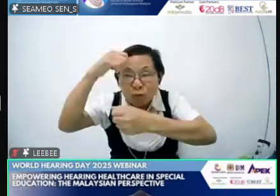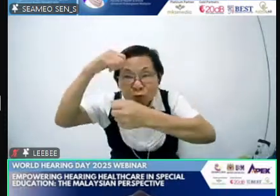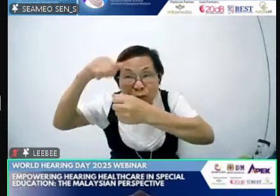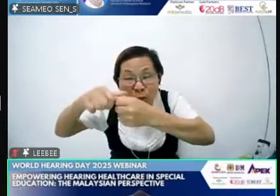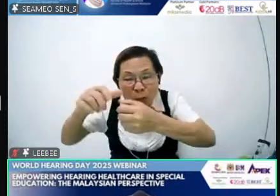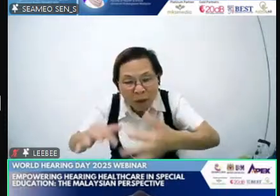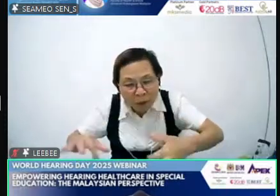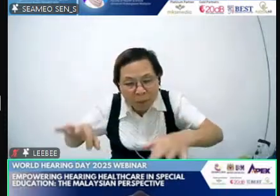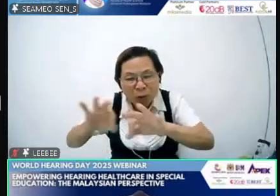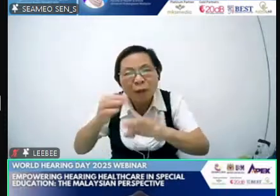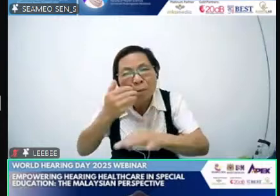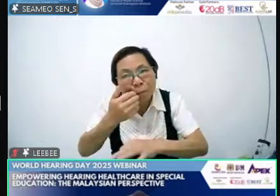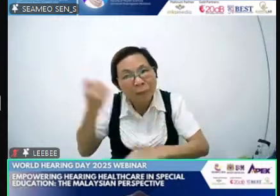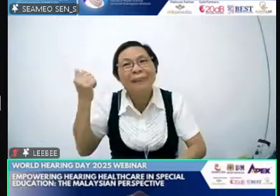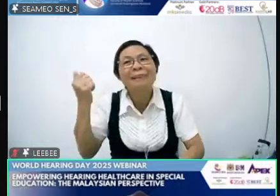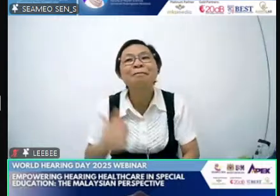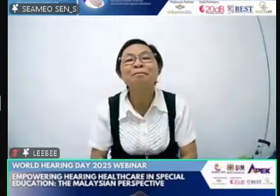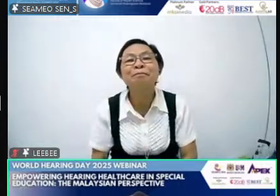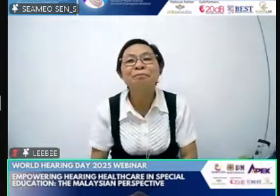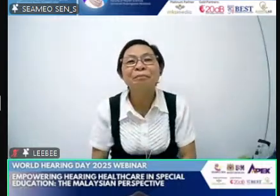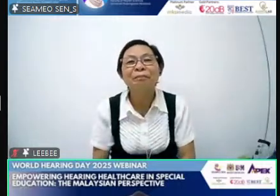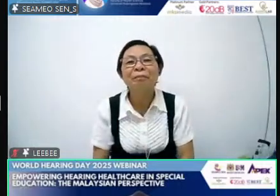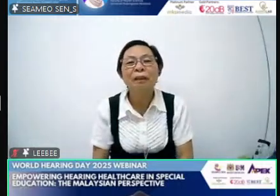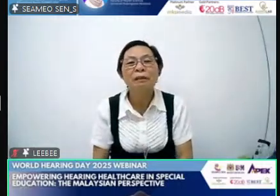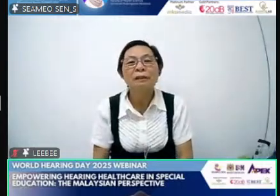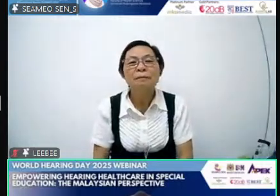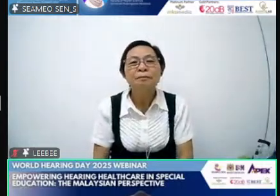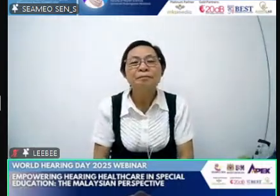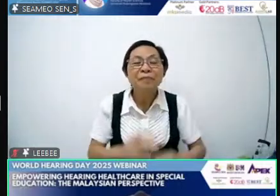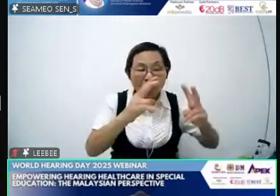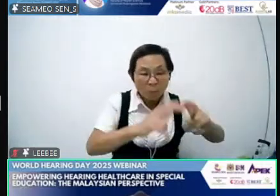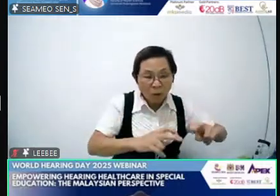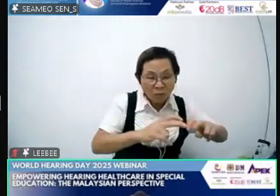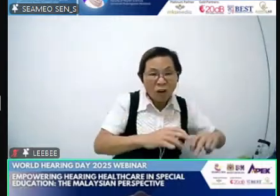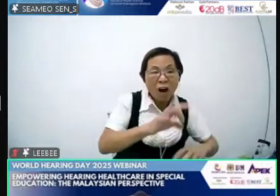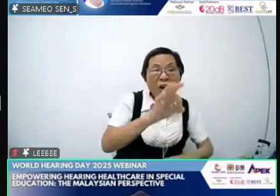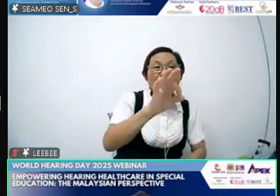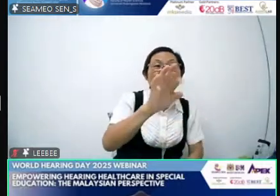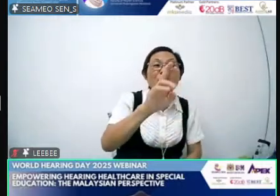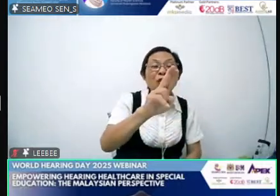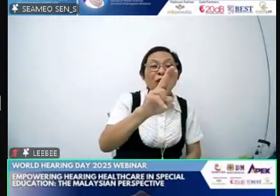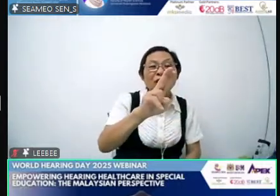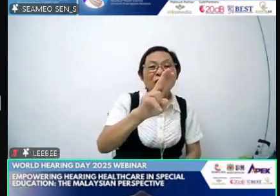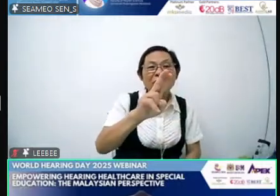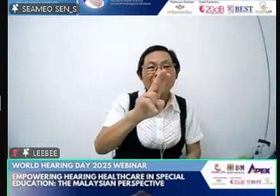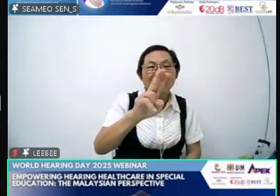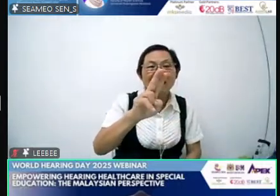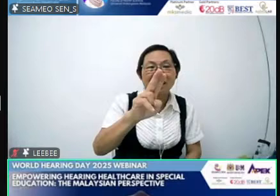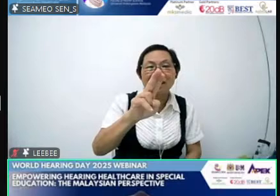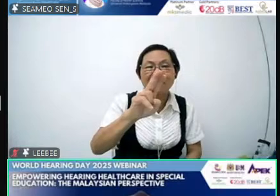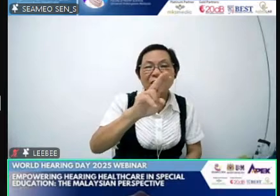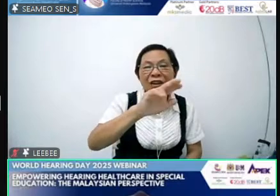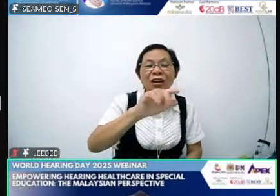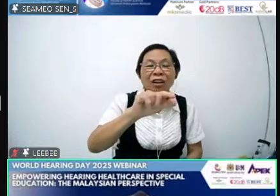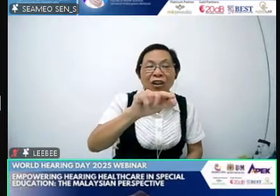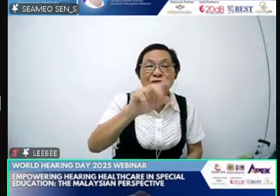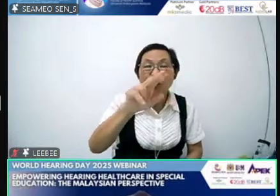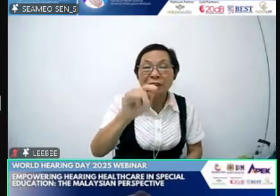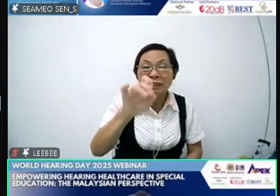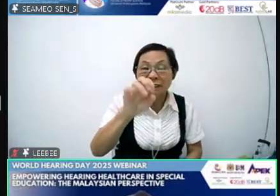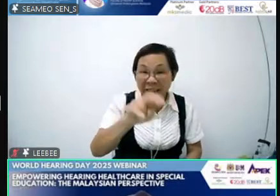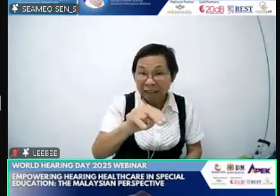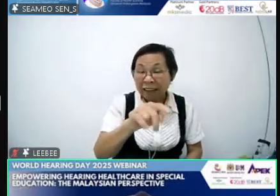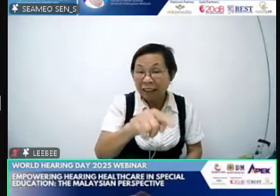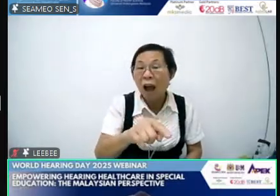more effectively. Another study by Ferguson and Munoz, this study shows that e-health programs, which